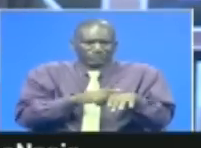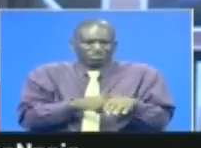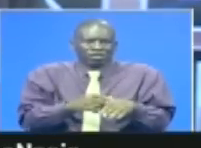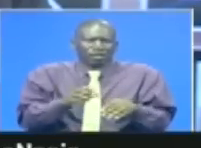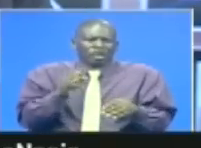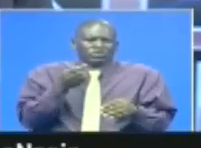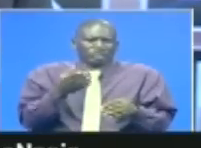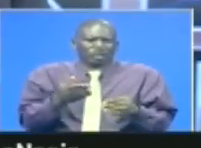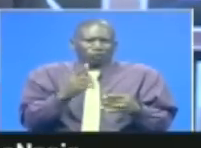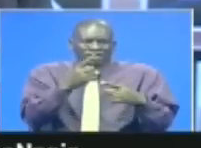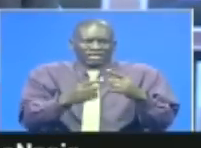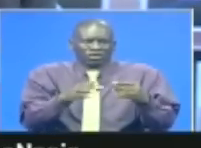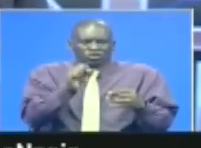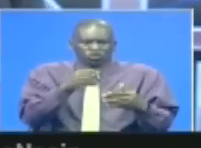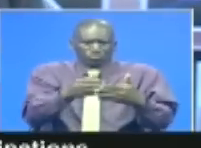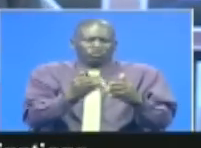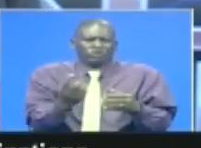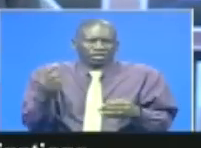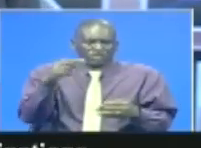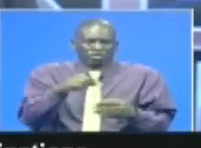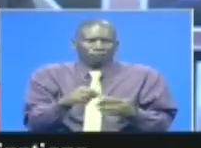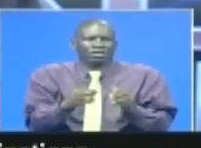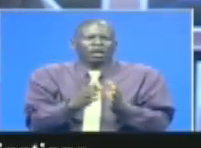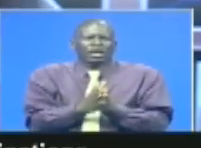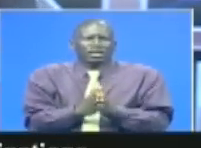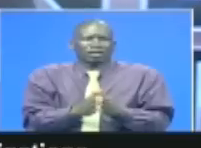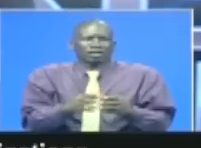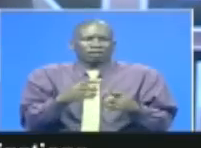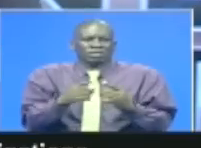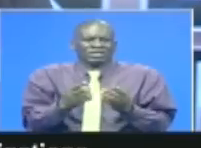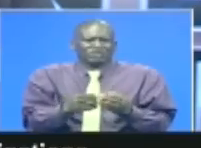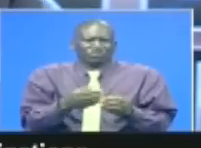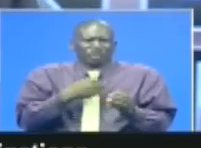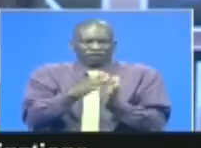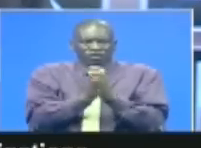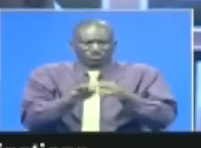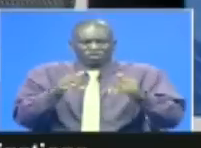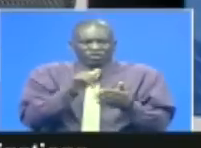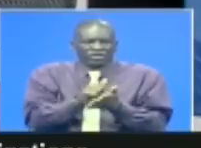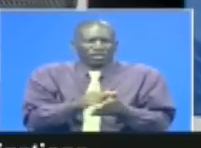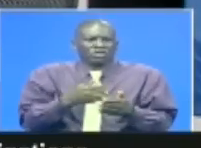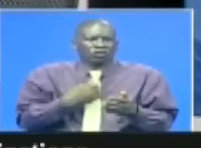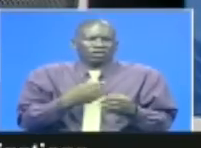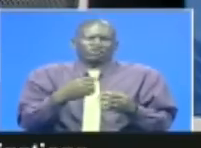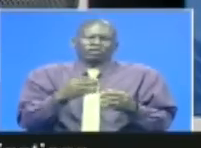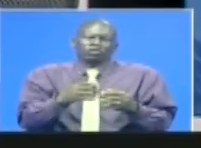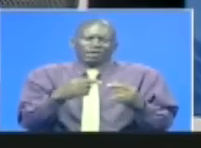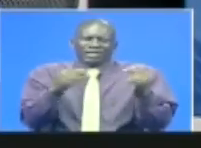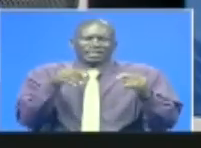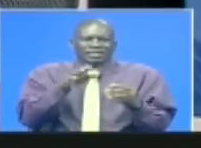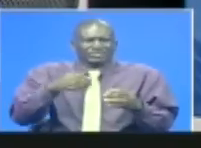there probably a year or so before he came. But there's a story about that. You have contested his degree? Yes, I